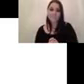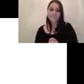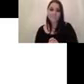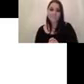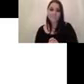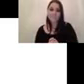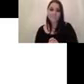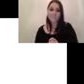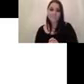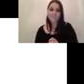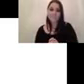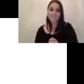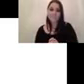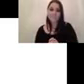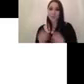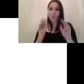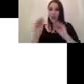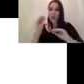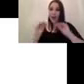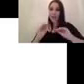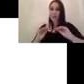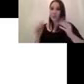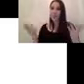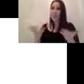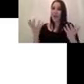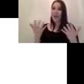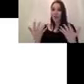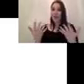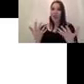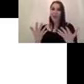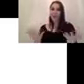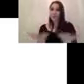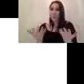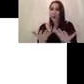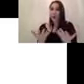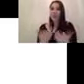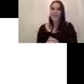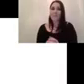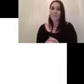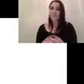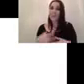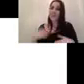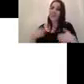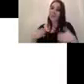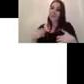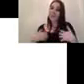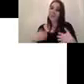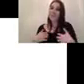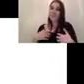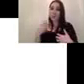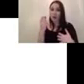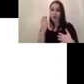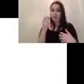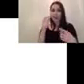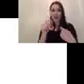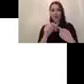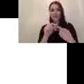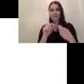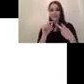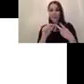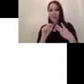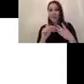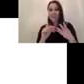at. If you have a really tiny region of interest, you want to understand the fingertips area instead of